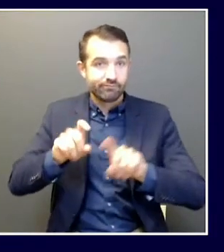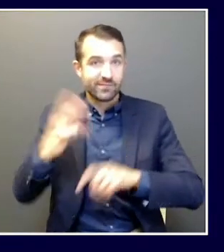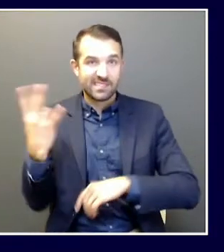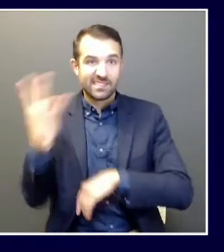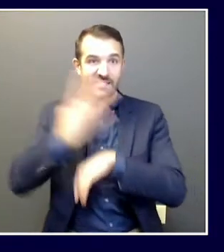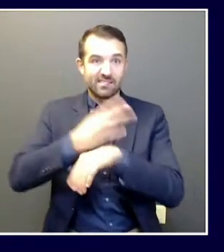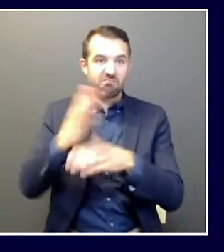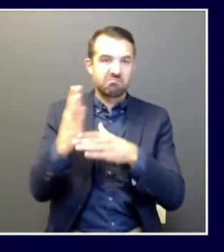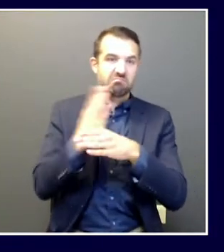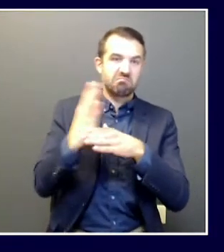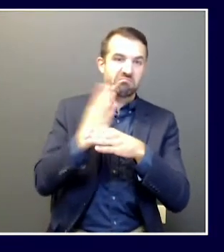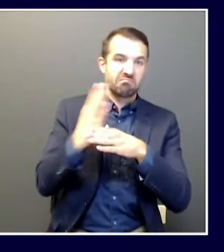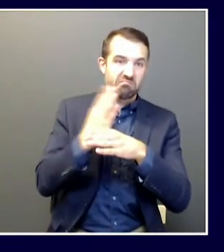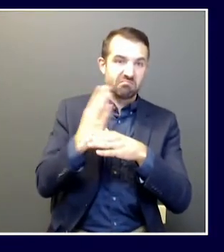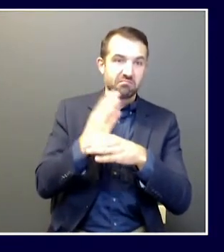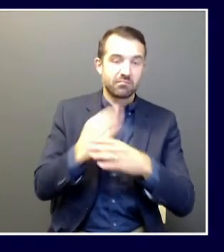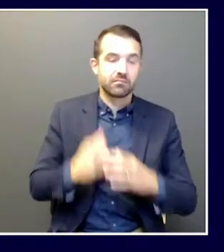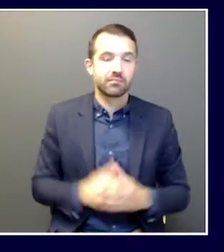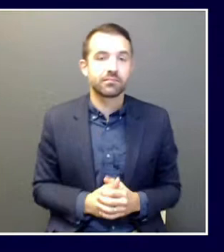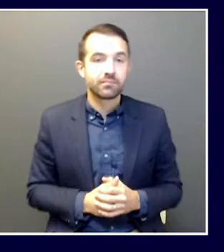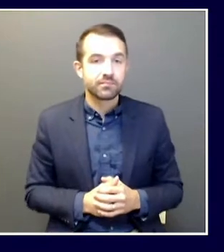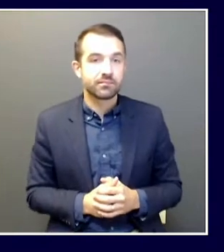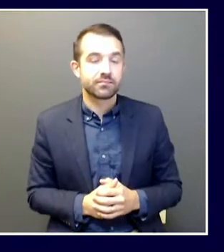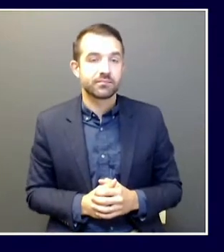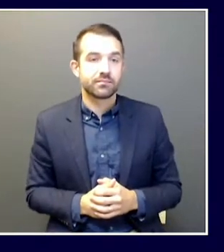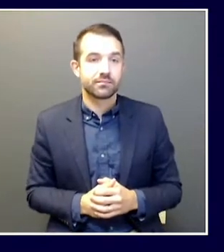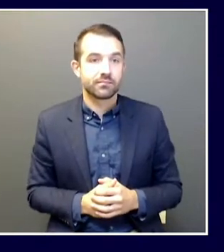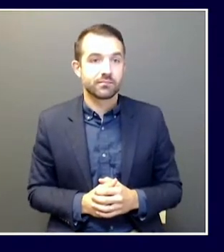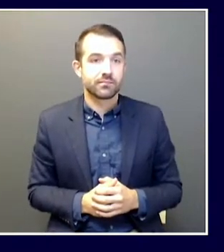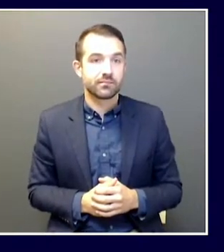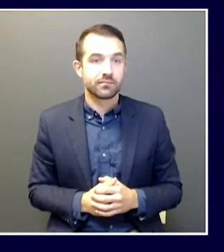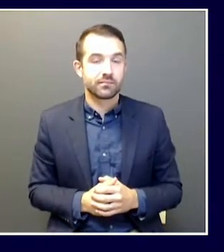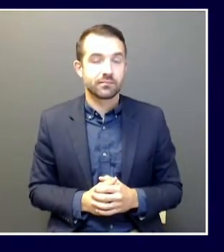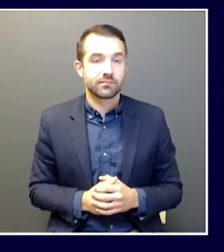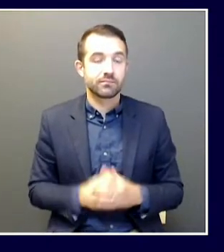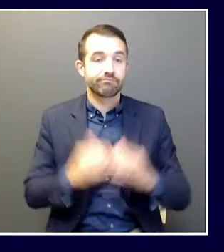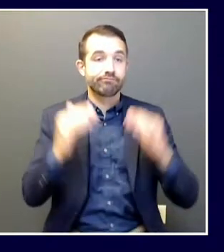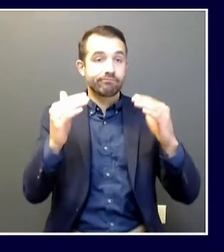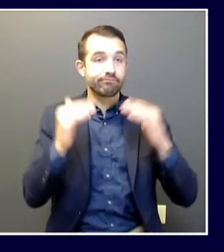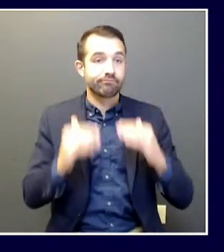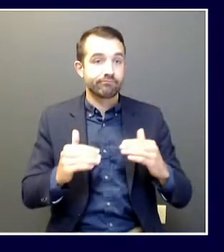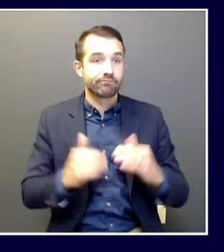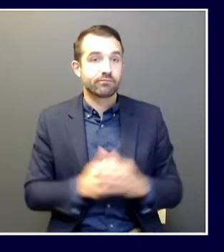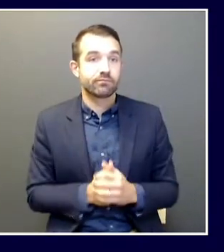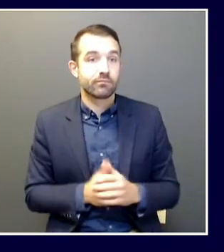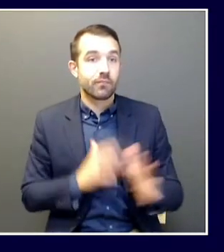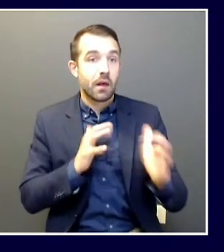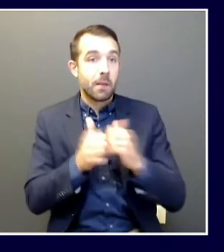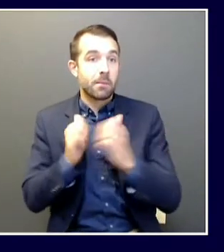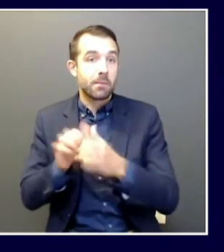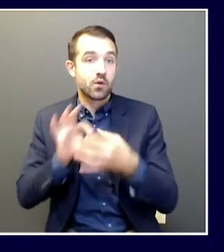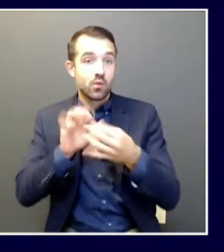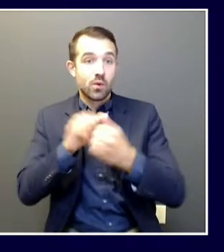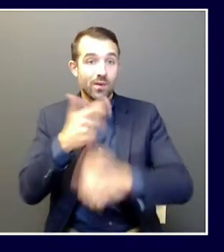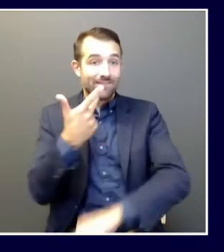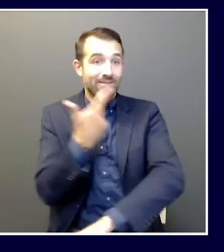100,000 people in Maine. And turning now to an update on vaccines and